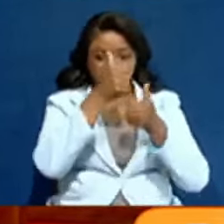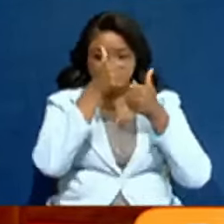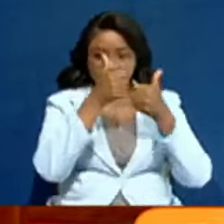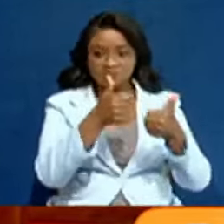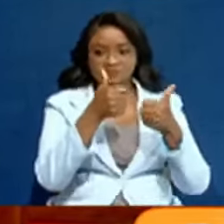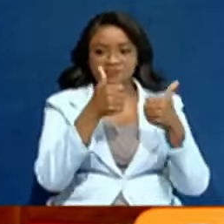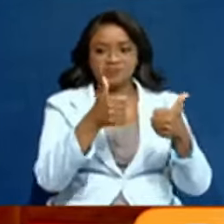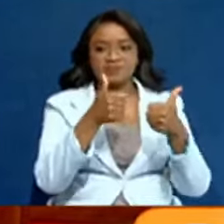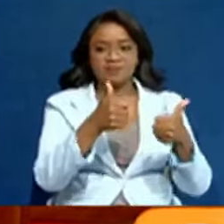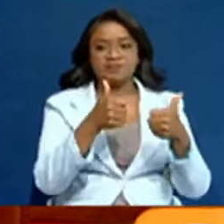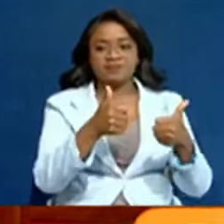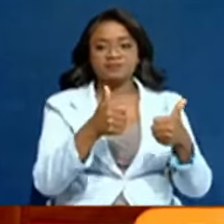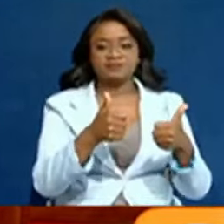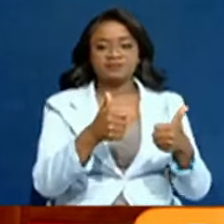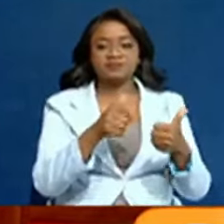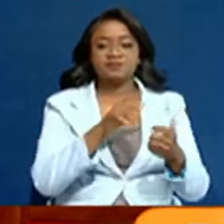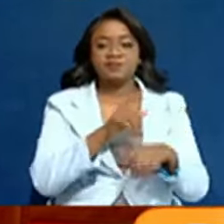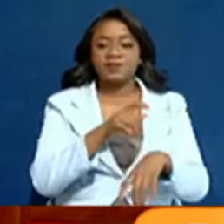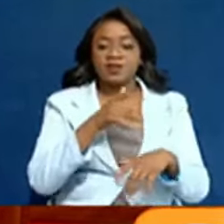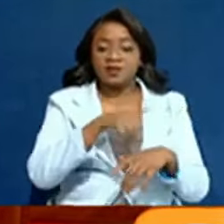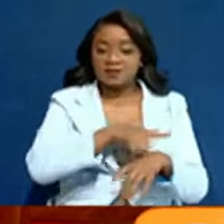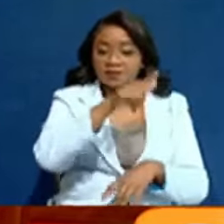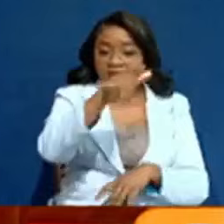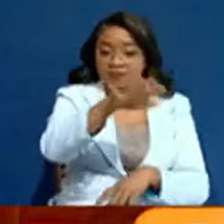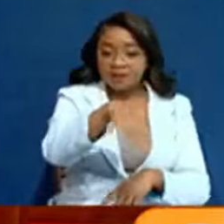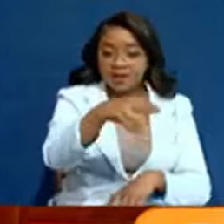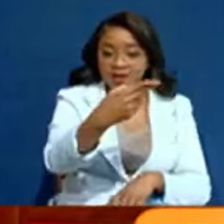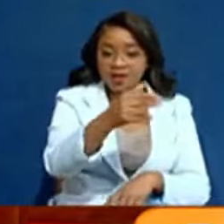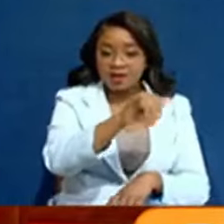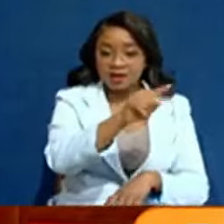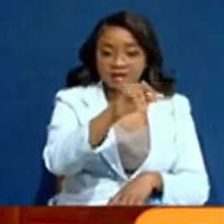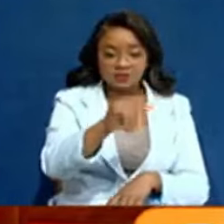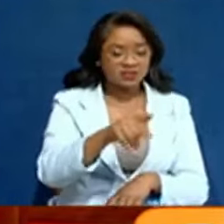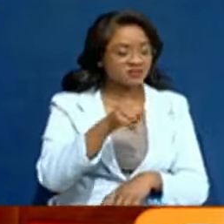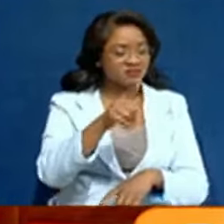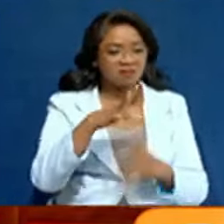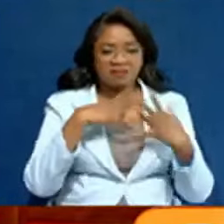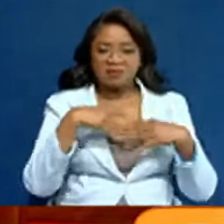well by the people of Haiti. Loads have been opened.